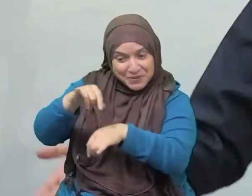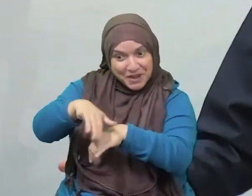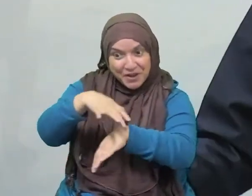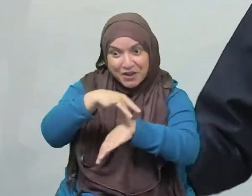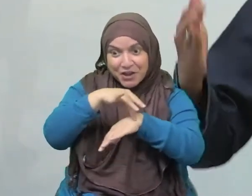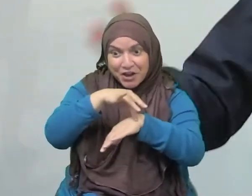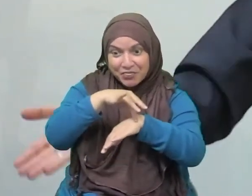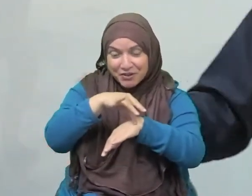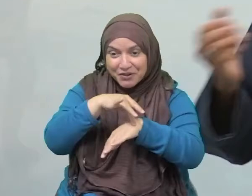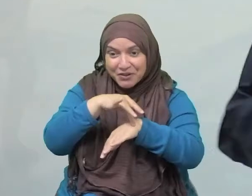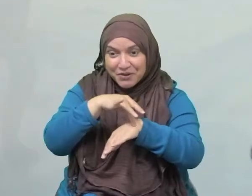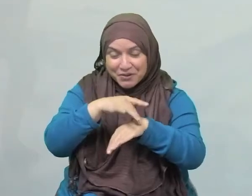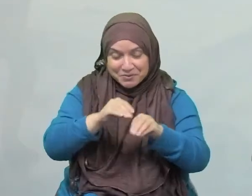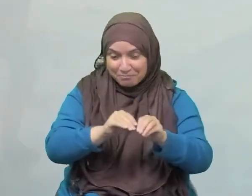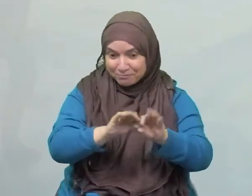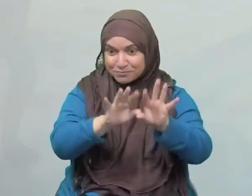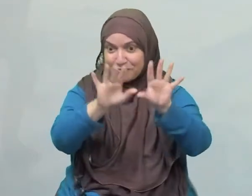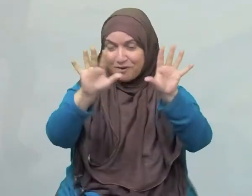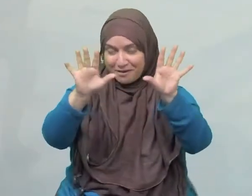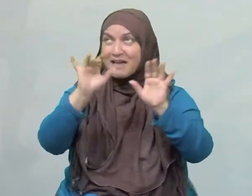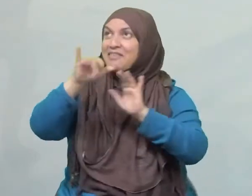and then you find hadith